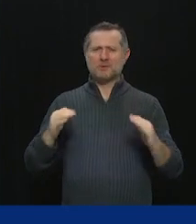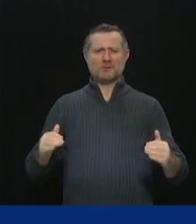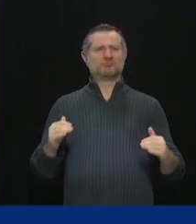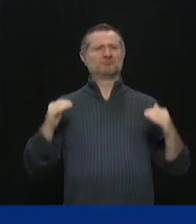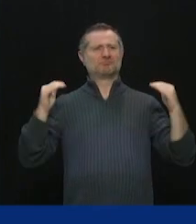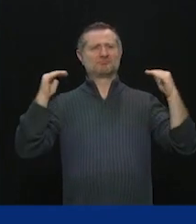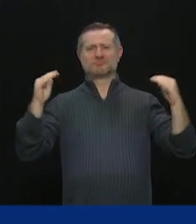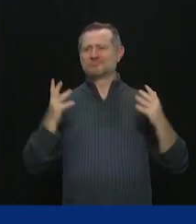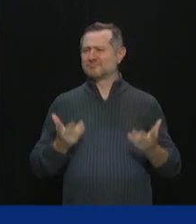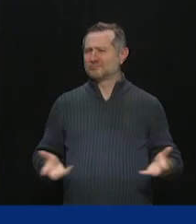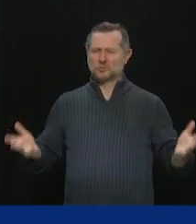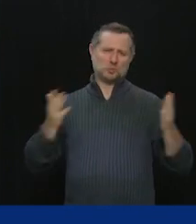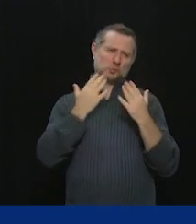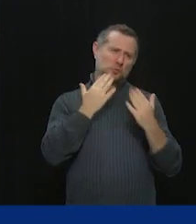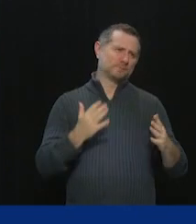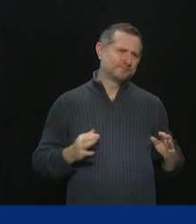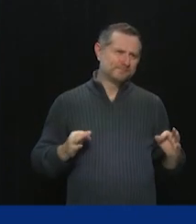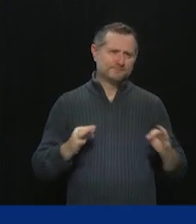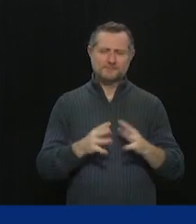them.